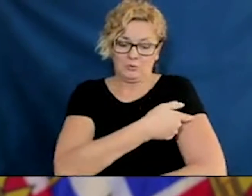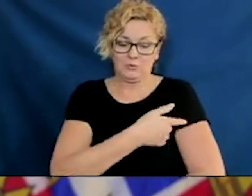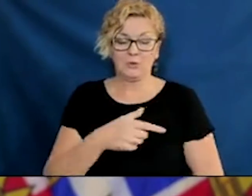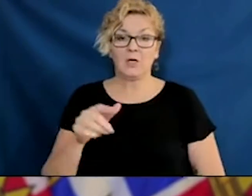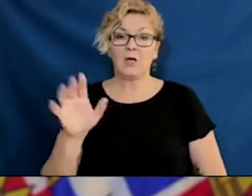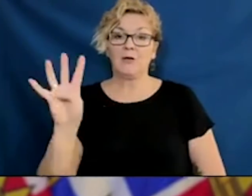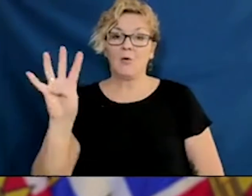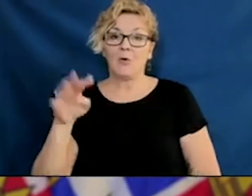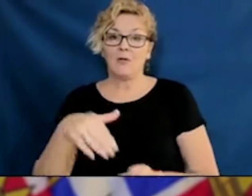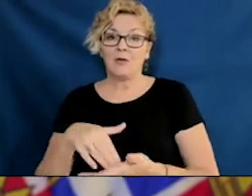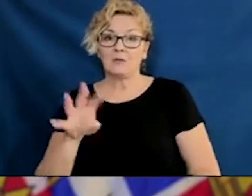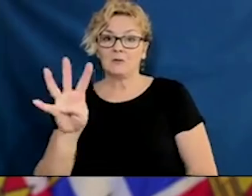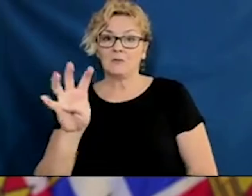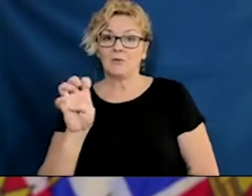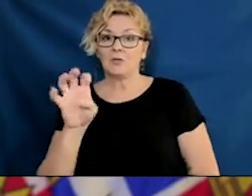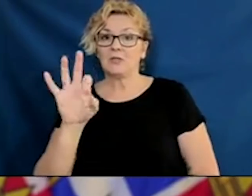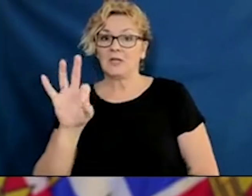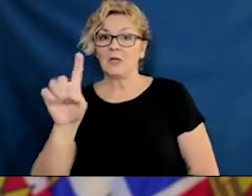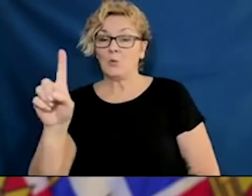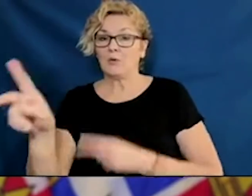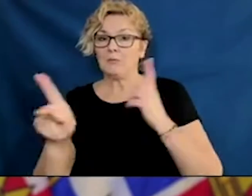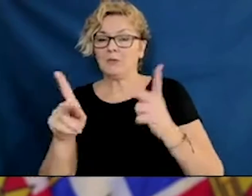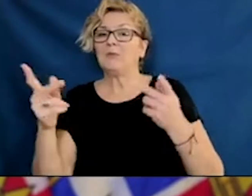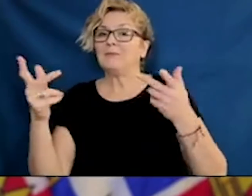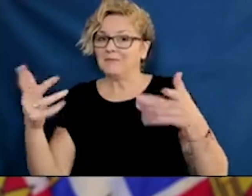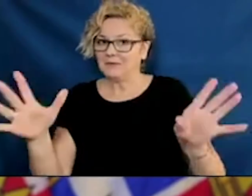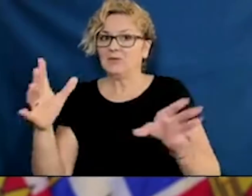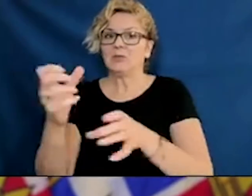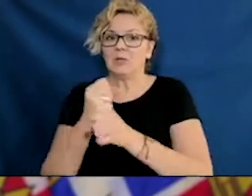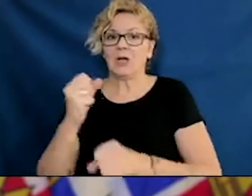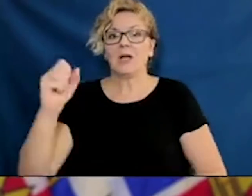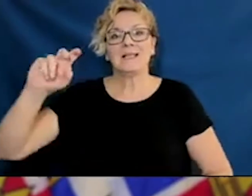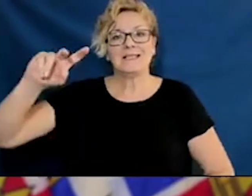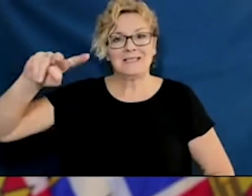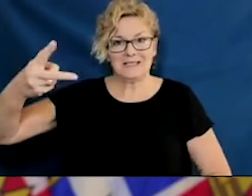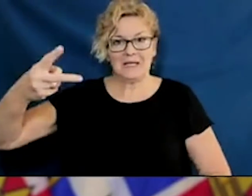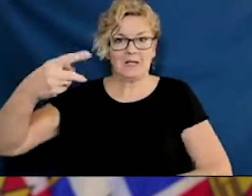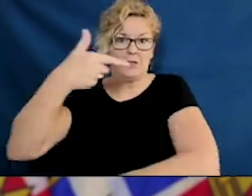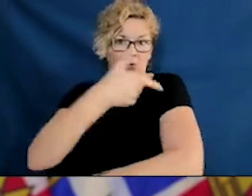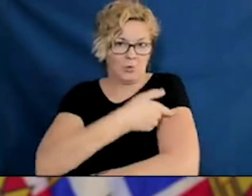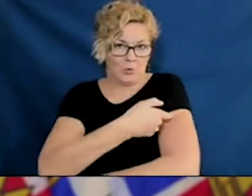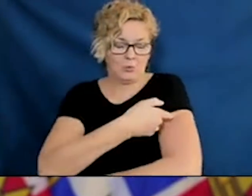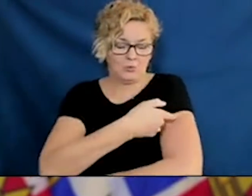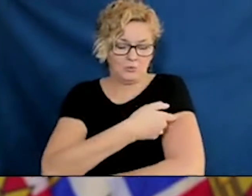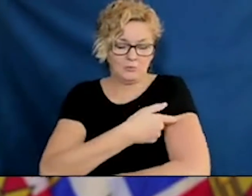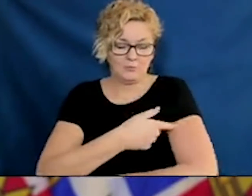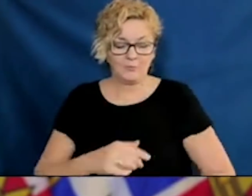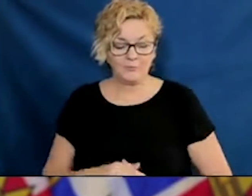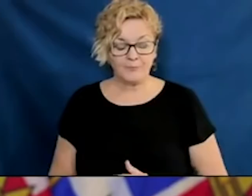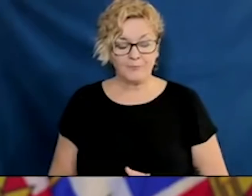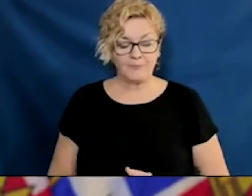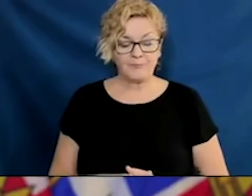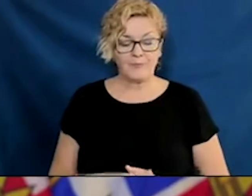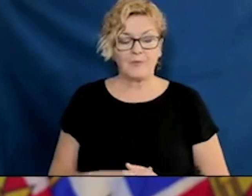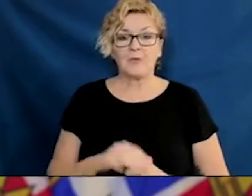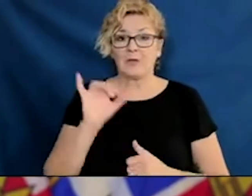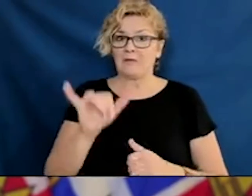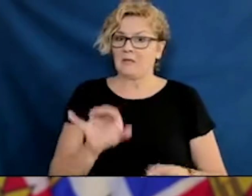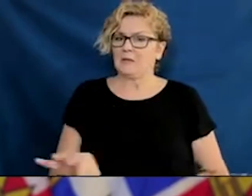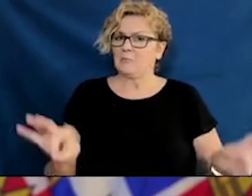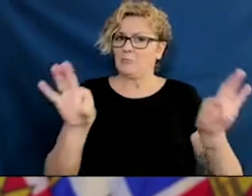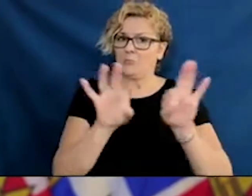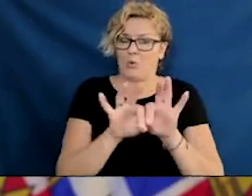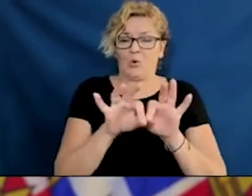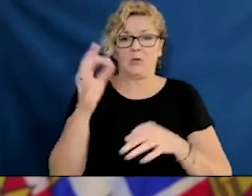So that is a really important part of our program, making sure that we are protecting those in our